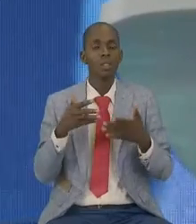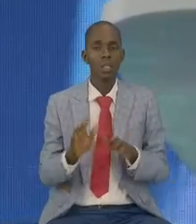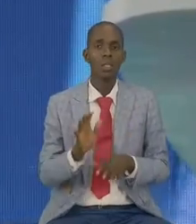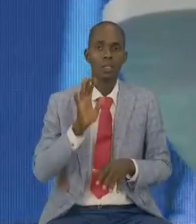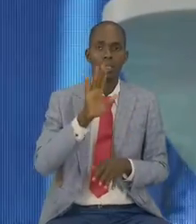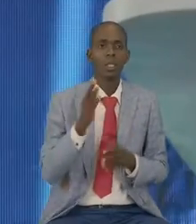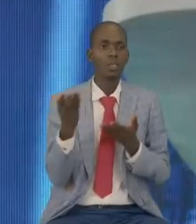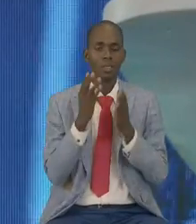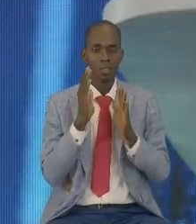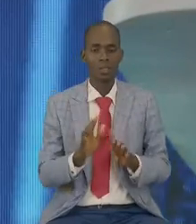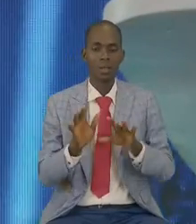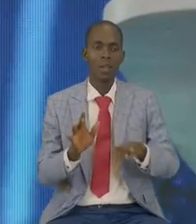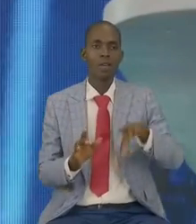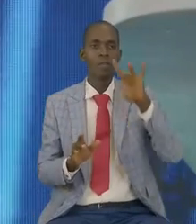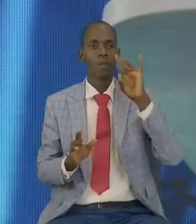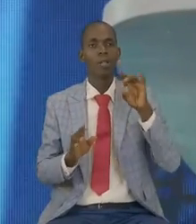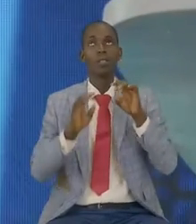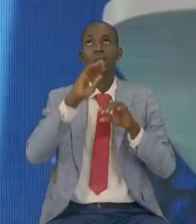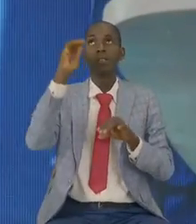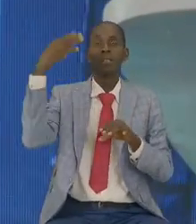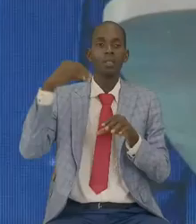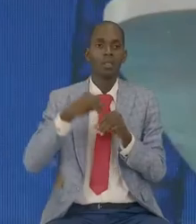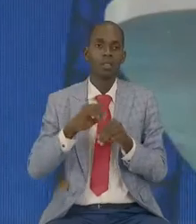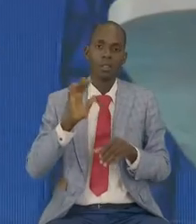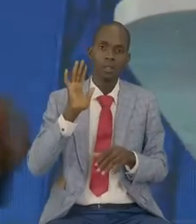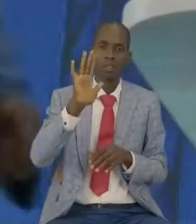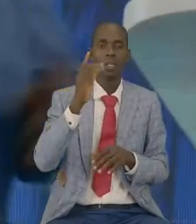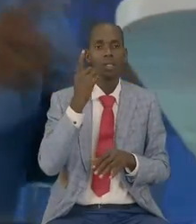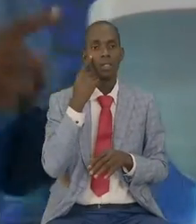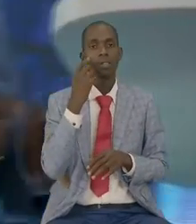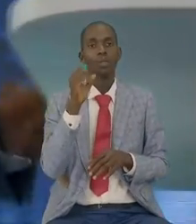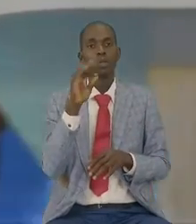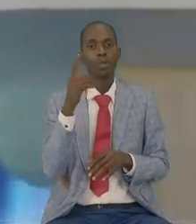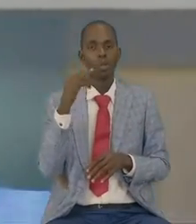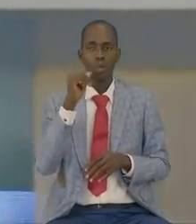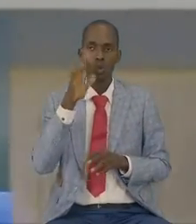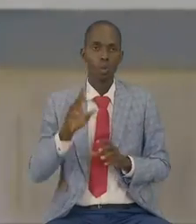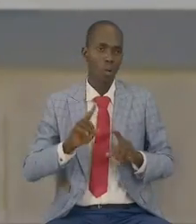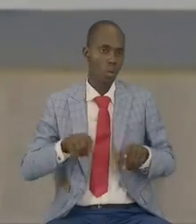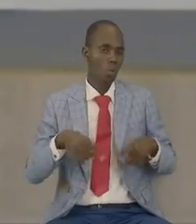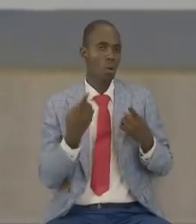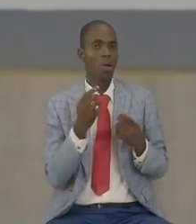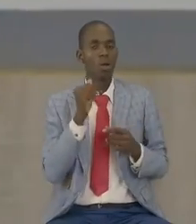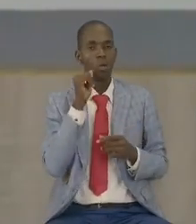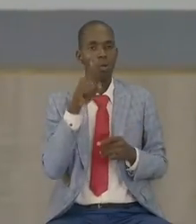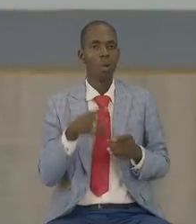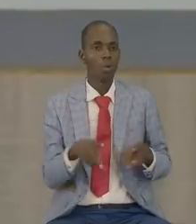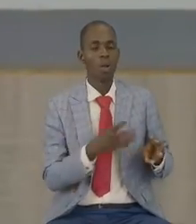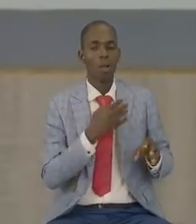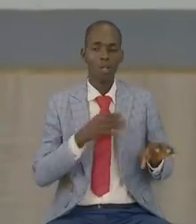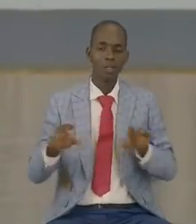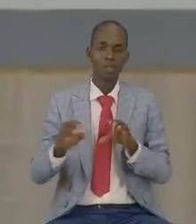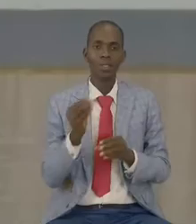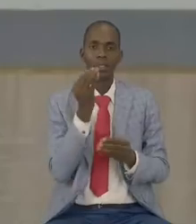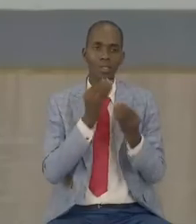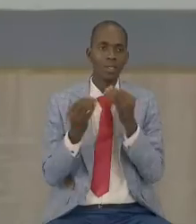handmaid find grace in thy sight. So the woman went her way and did eat, and